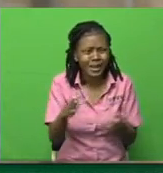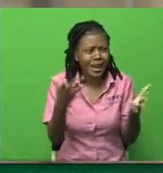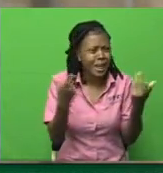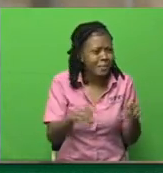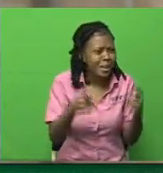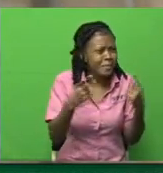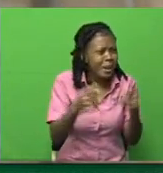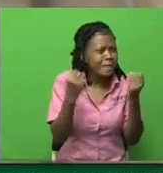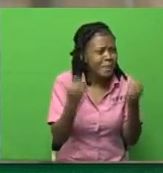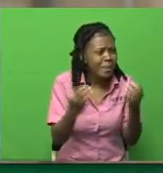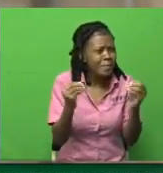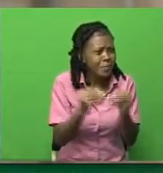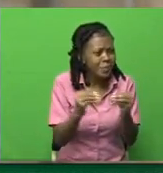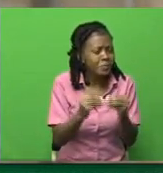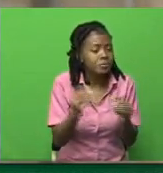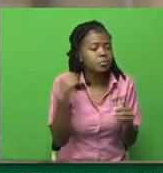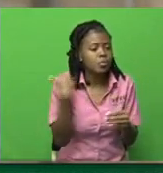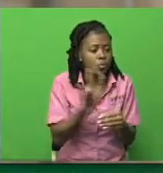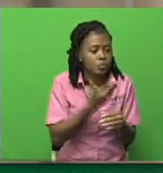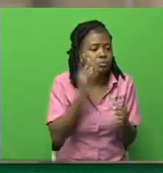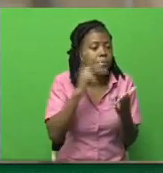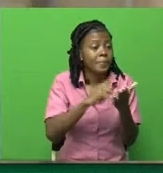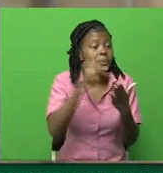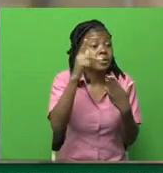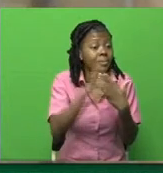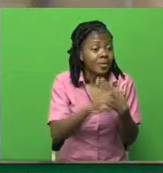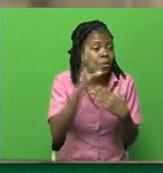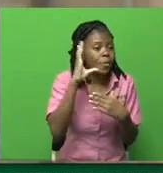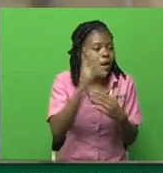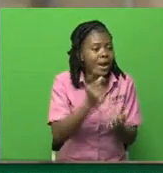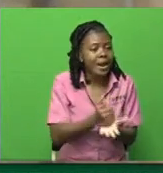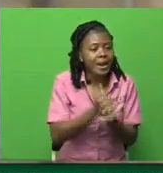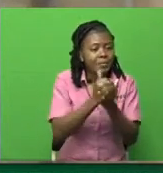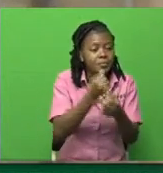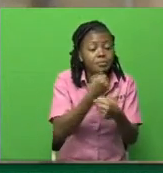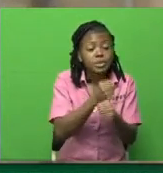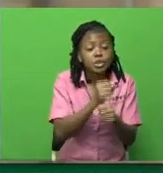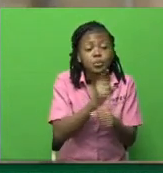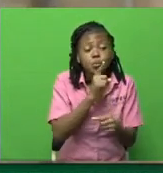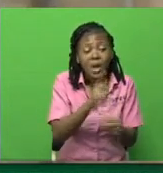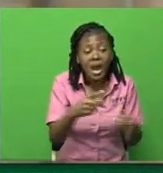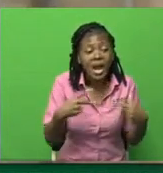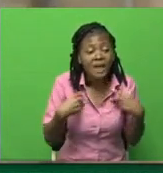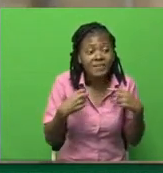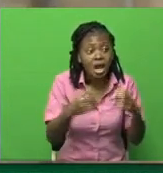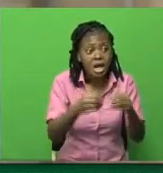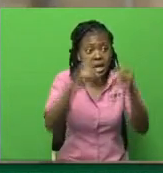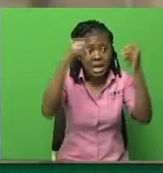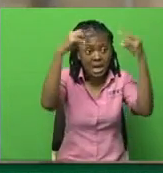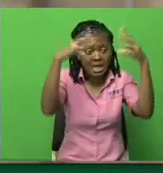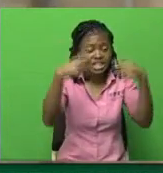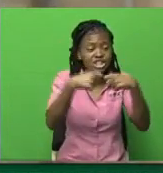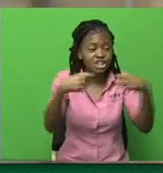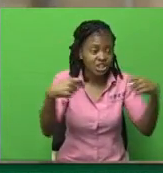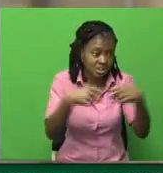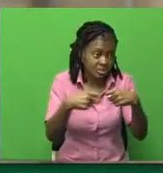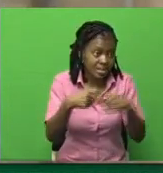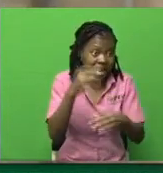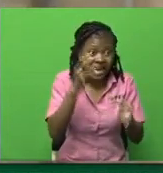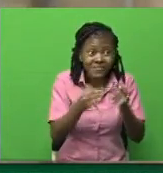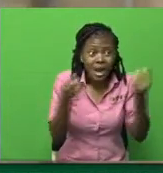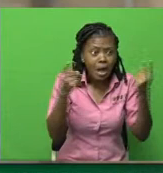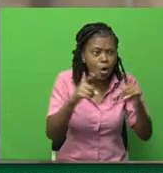program is geared to minimizing disruptions in the electricity Supply and quicker response time to outages